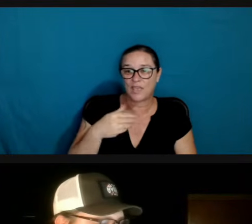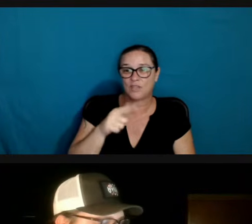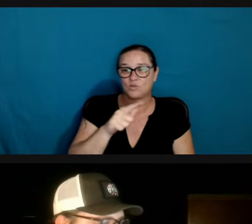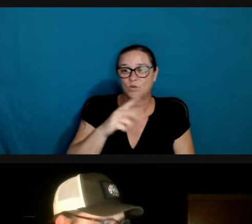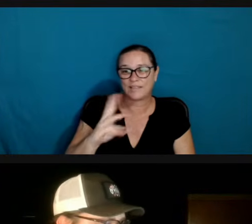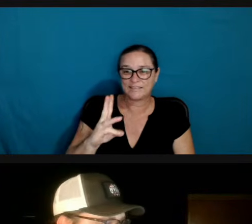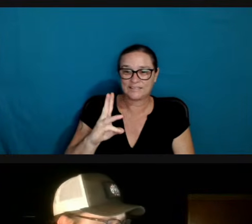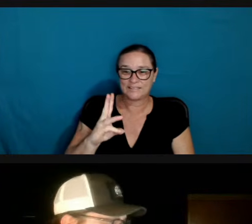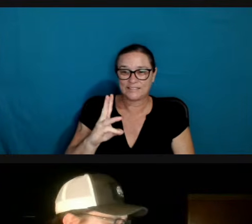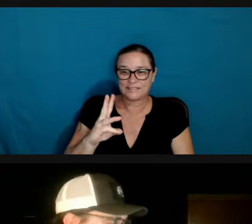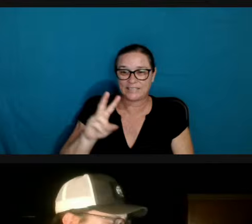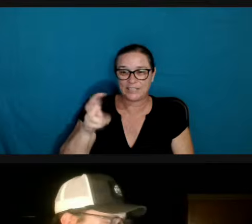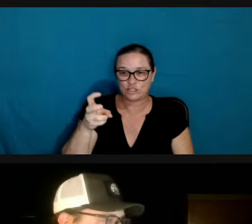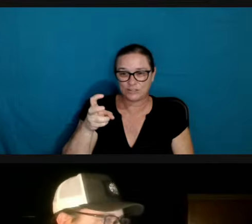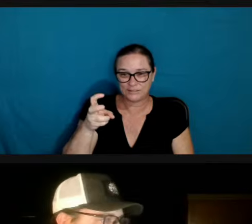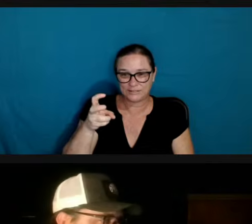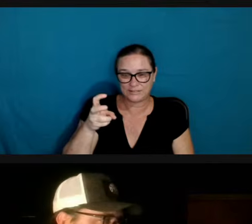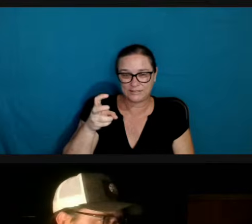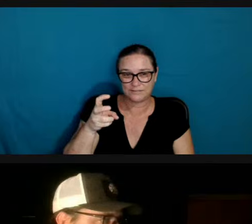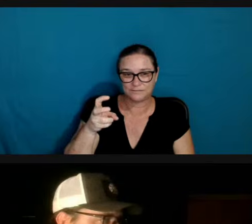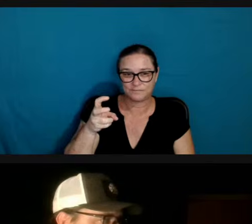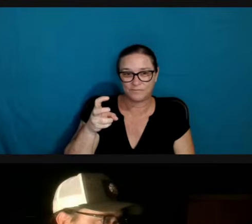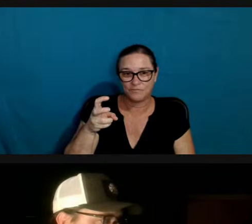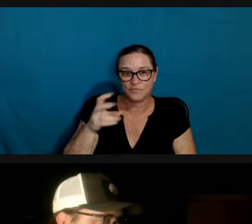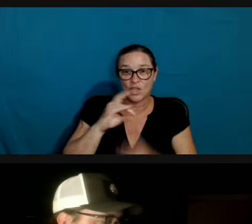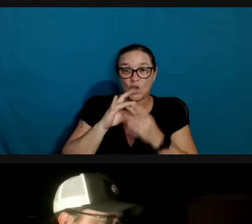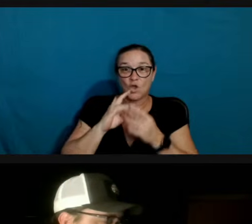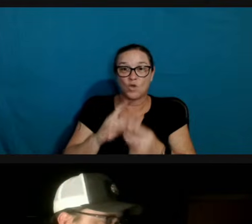inches on this, but according to